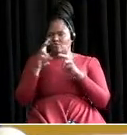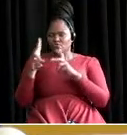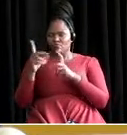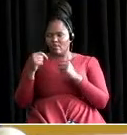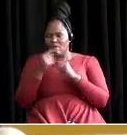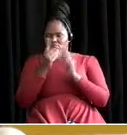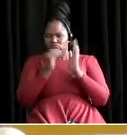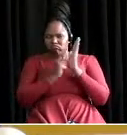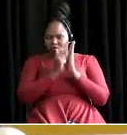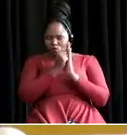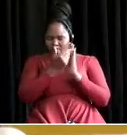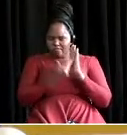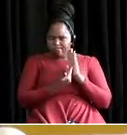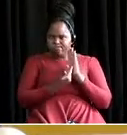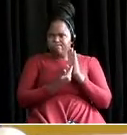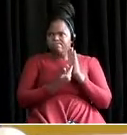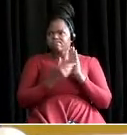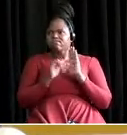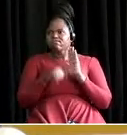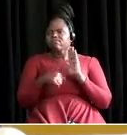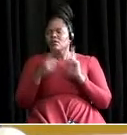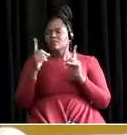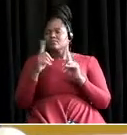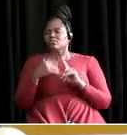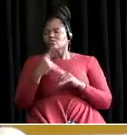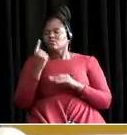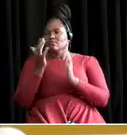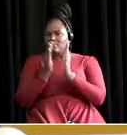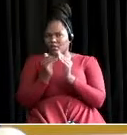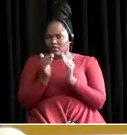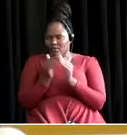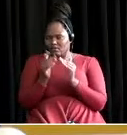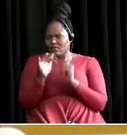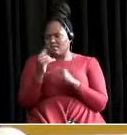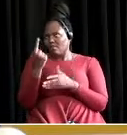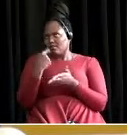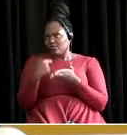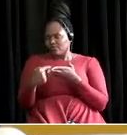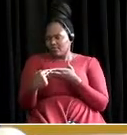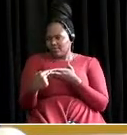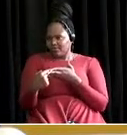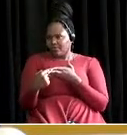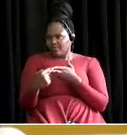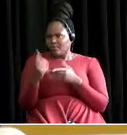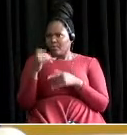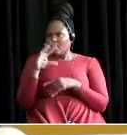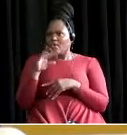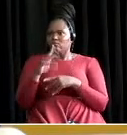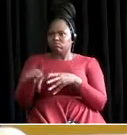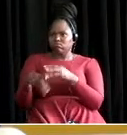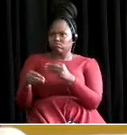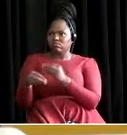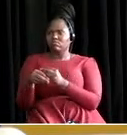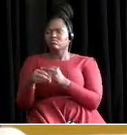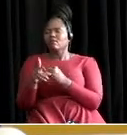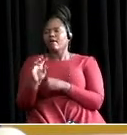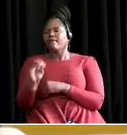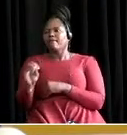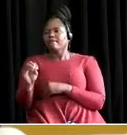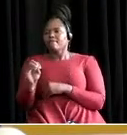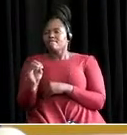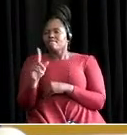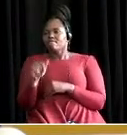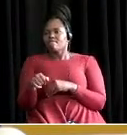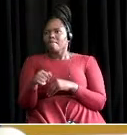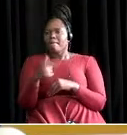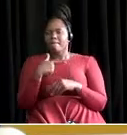that have been outlined in the agenda of a special meeting that was last week, are additional items as per